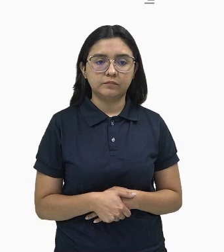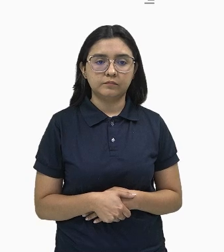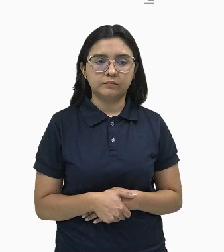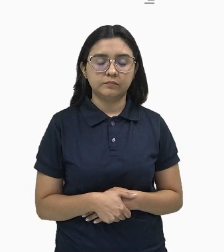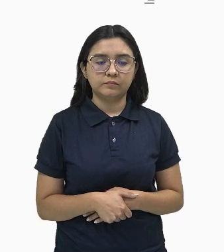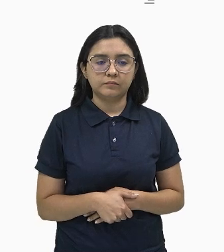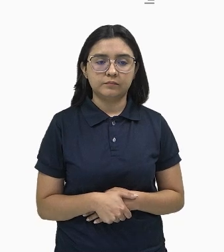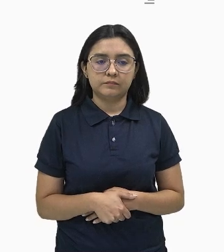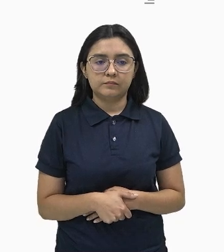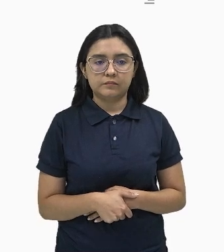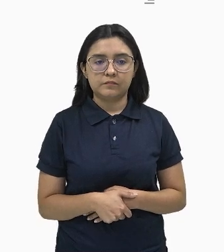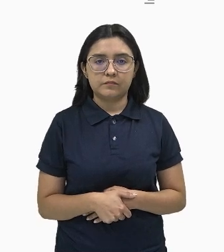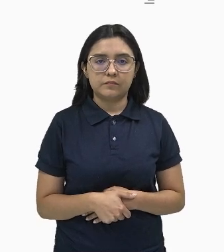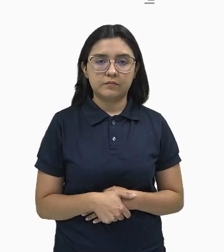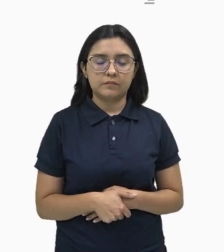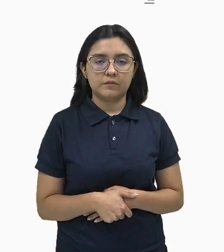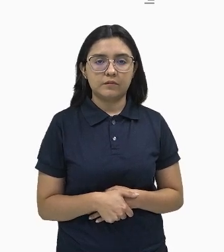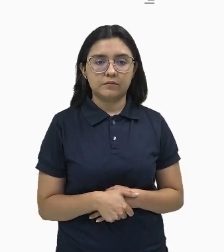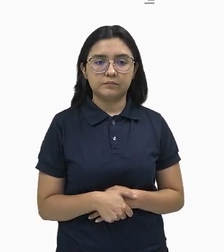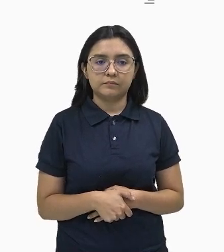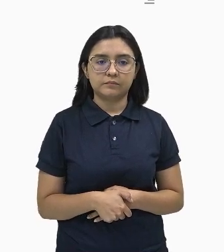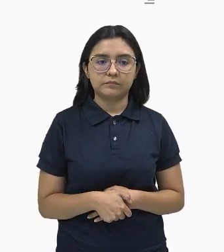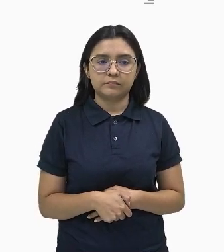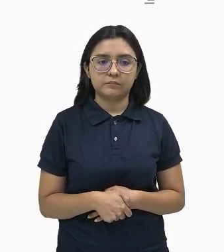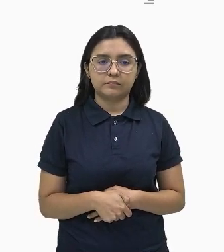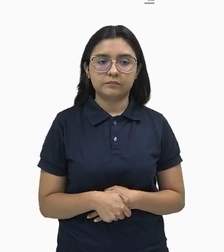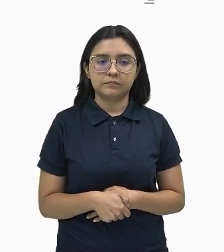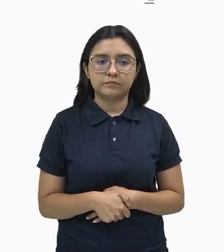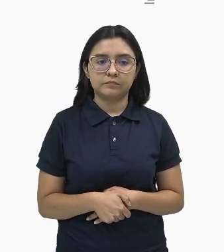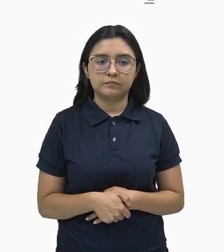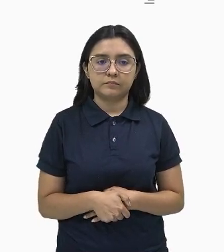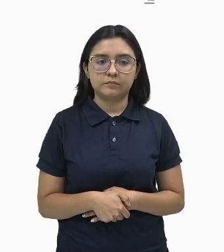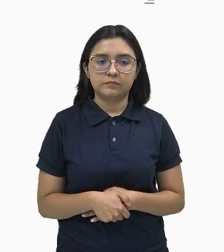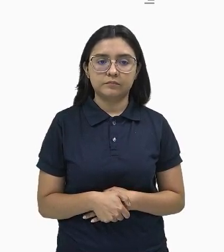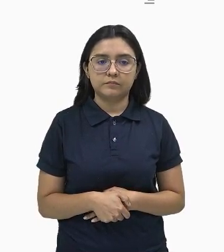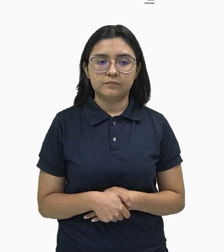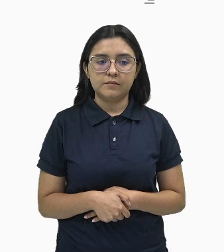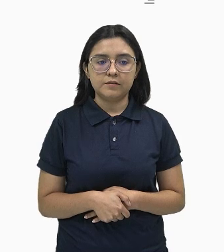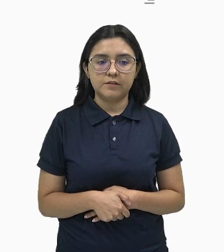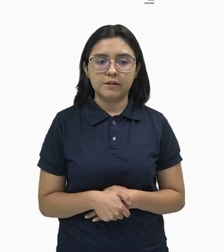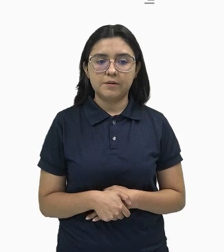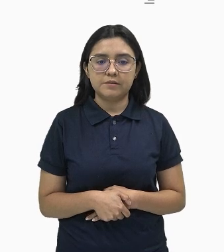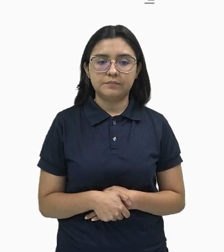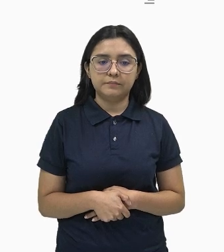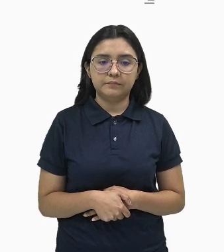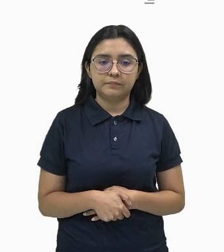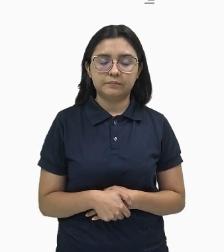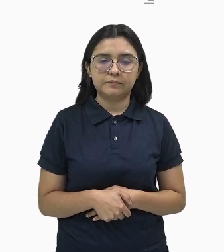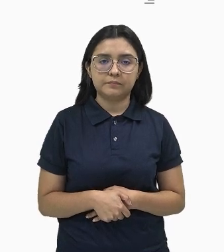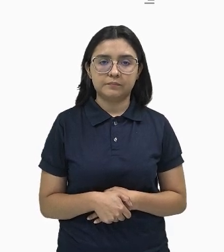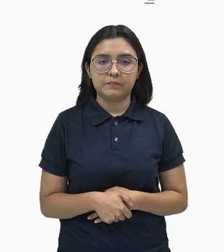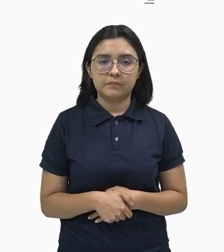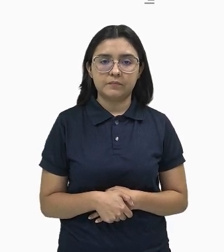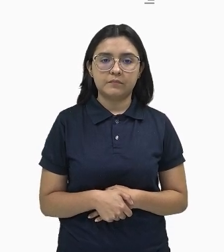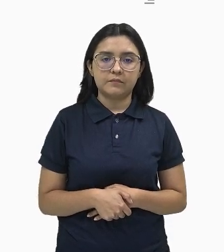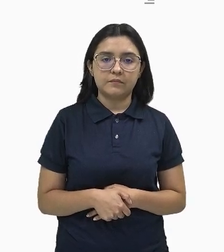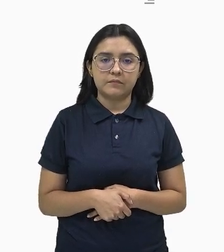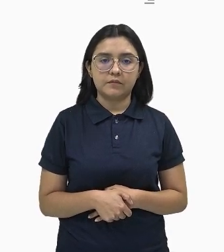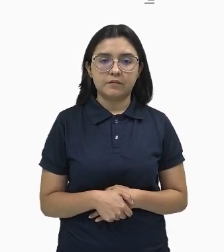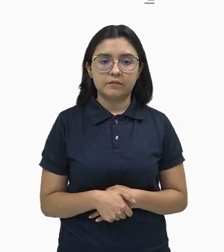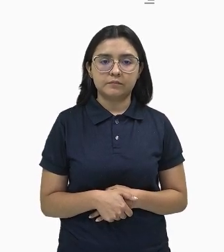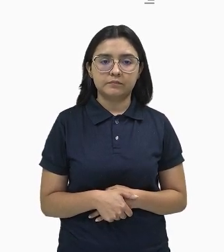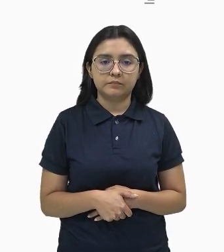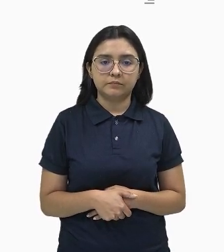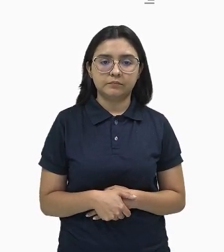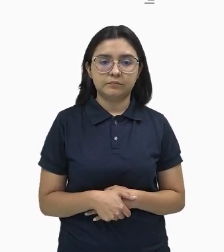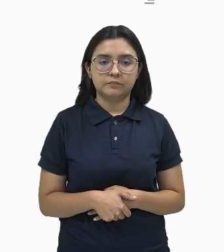Capitalist economies depend on the consumption of goods and encourage their populations to